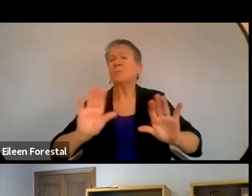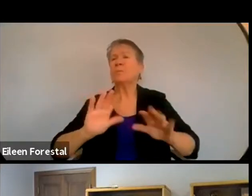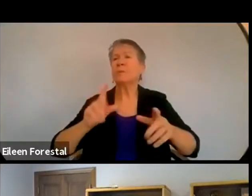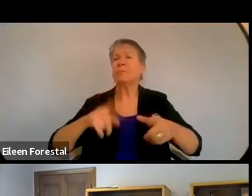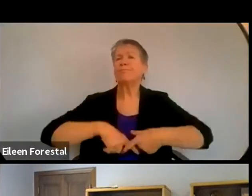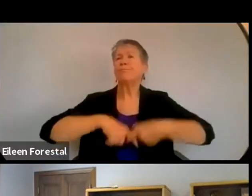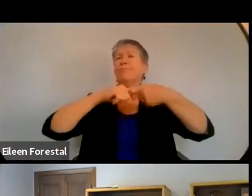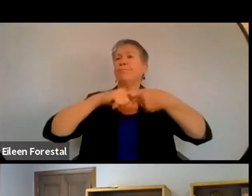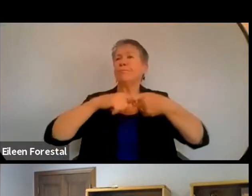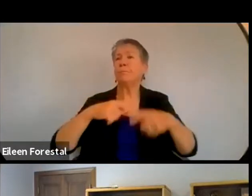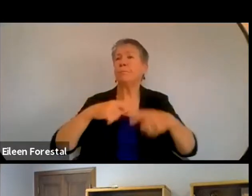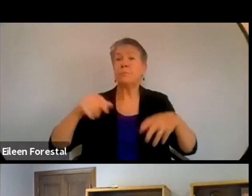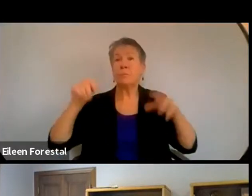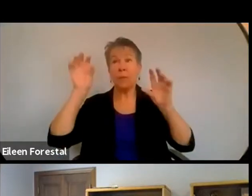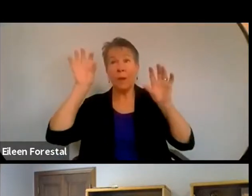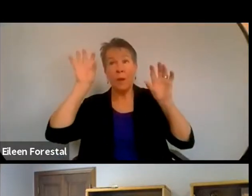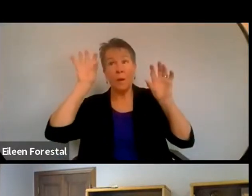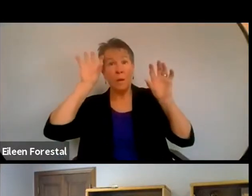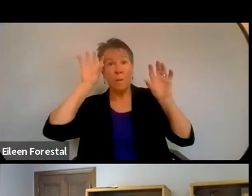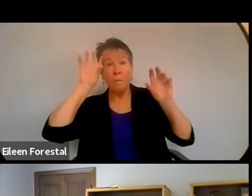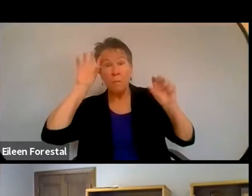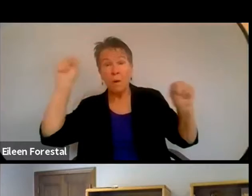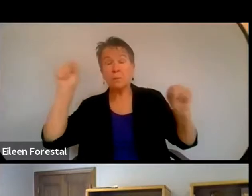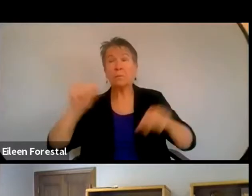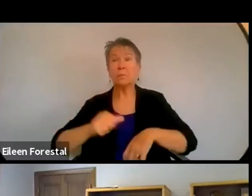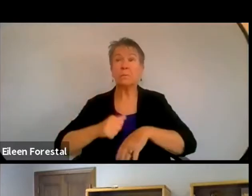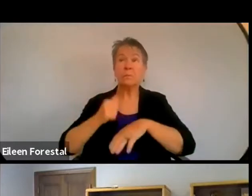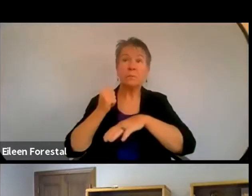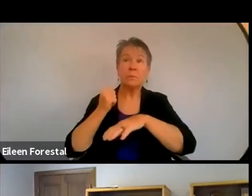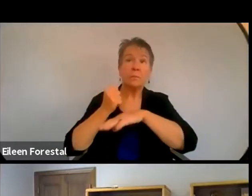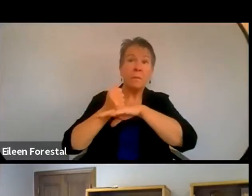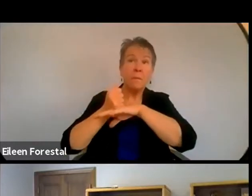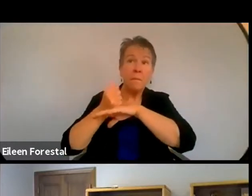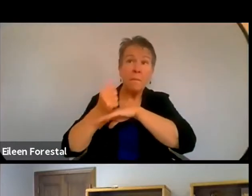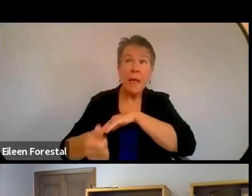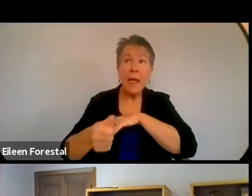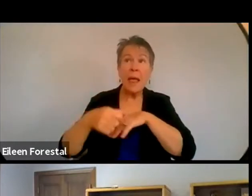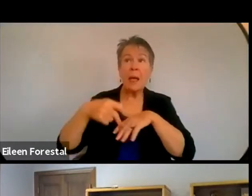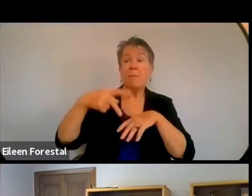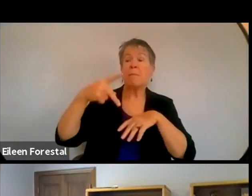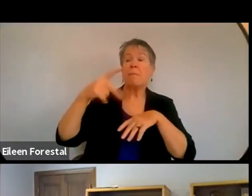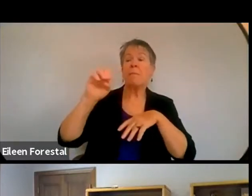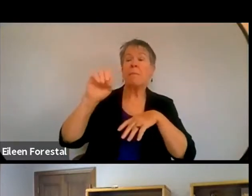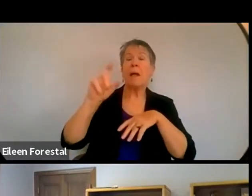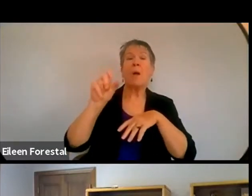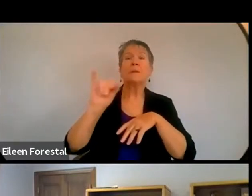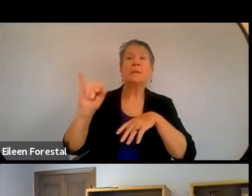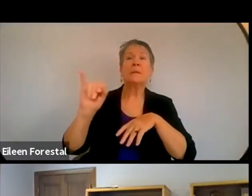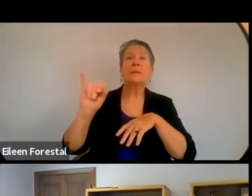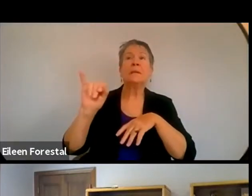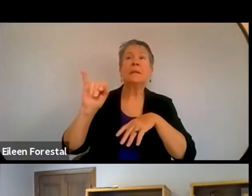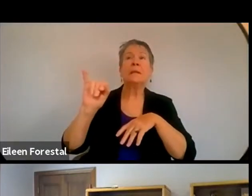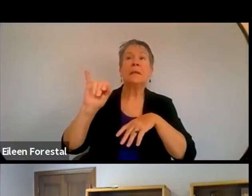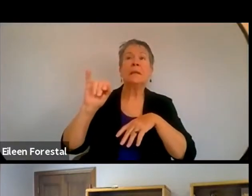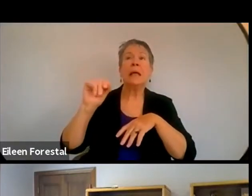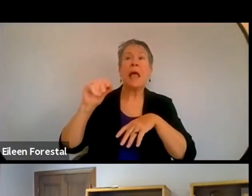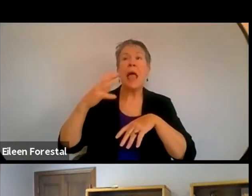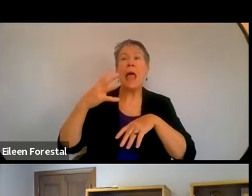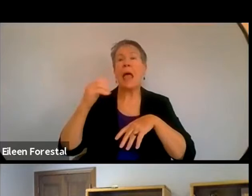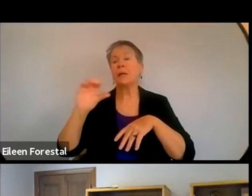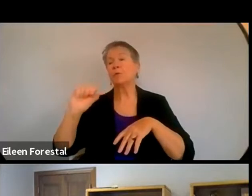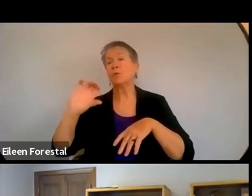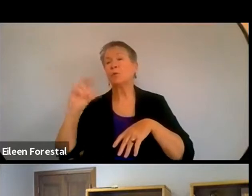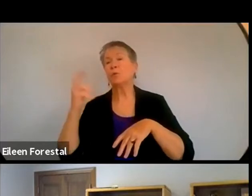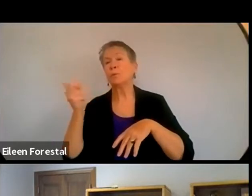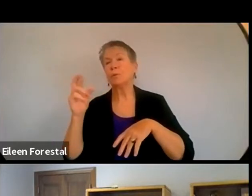poorly run and high crime Democrat cities and states. I know we've had this discussion before, but I want to get your reaction